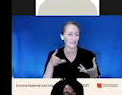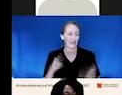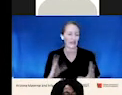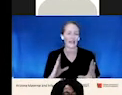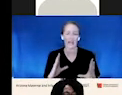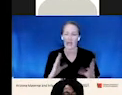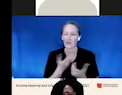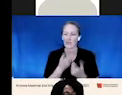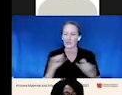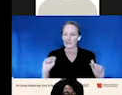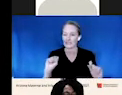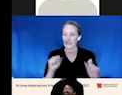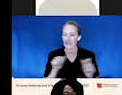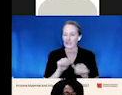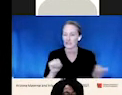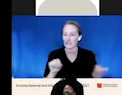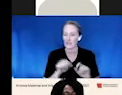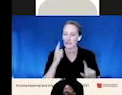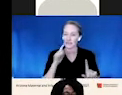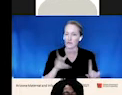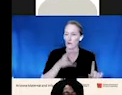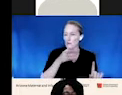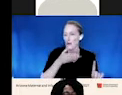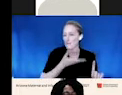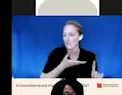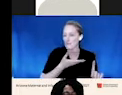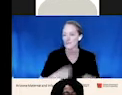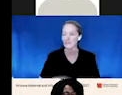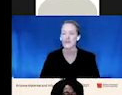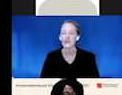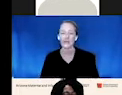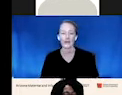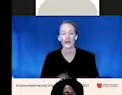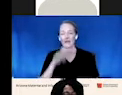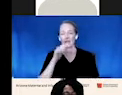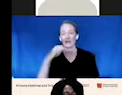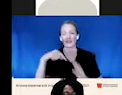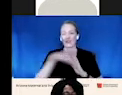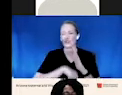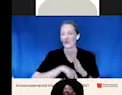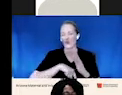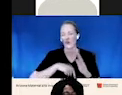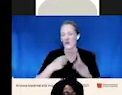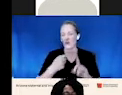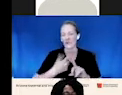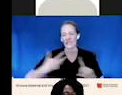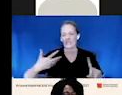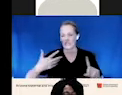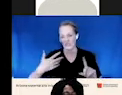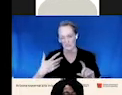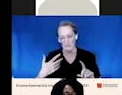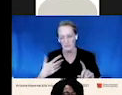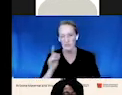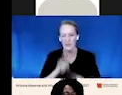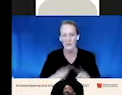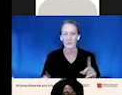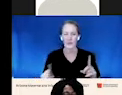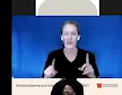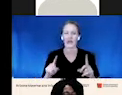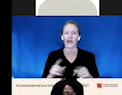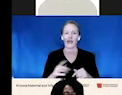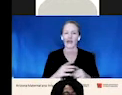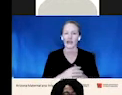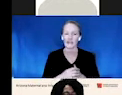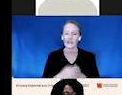care. I'm not going to go into this in a lot of detail, but I just wanted to note that there is a tremendous access to care issue in tribal